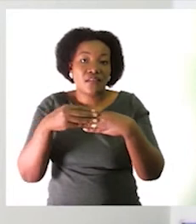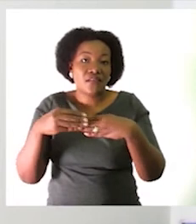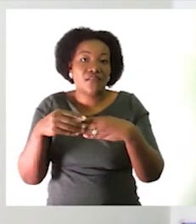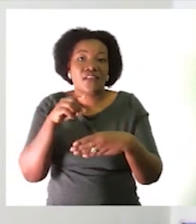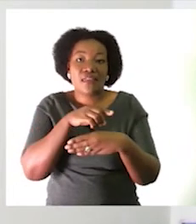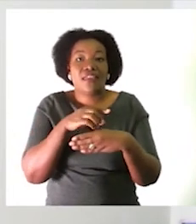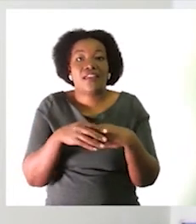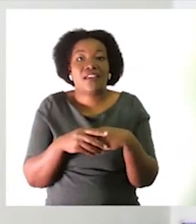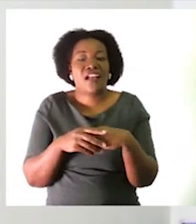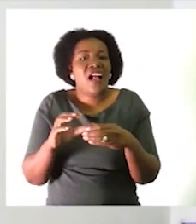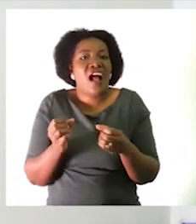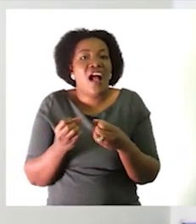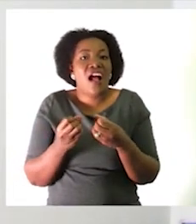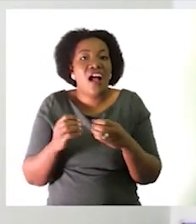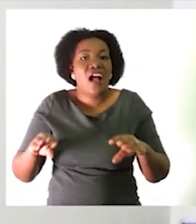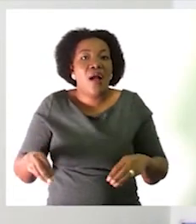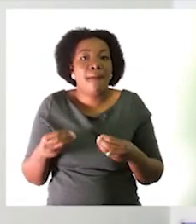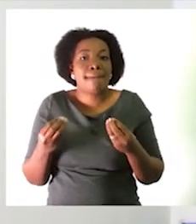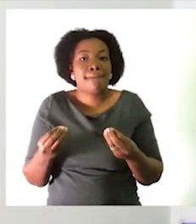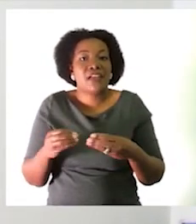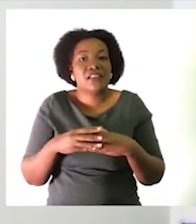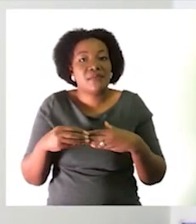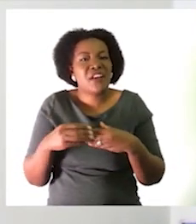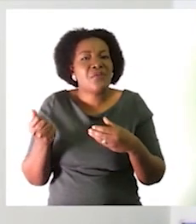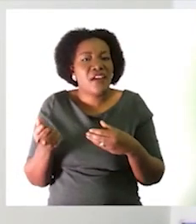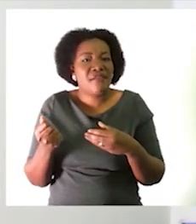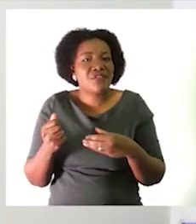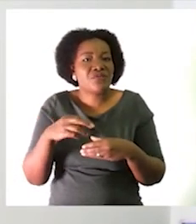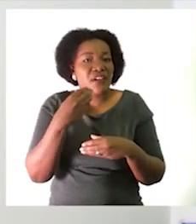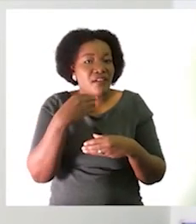how much money do you have here? You have